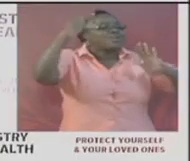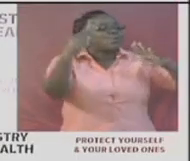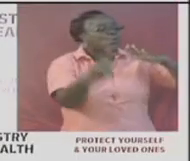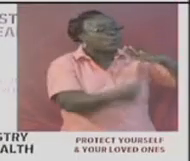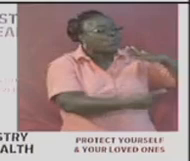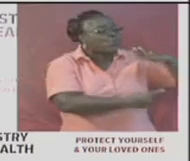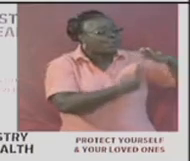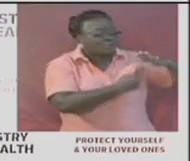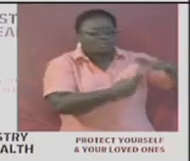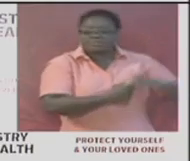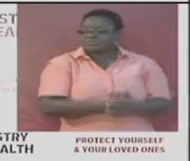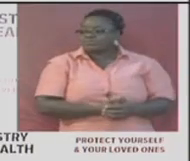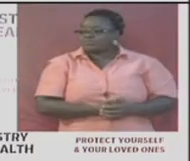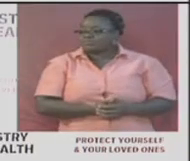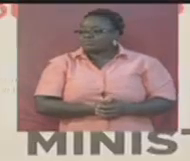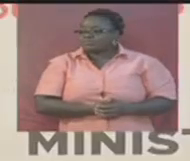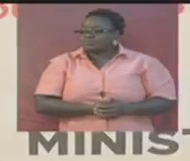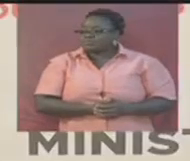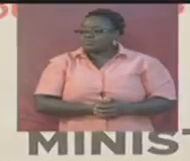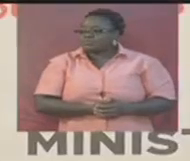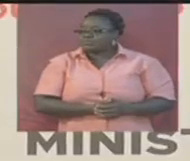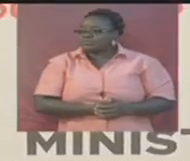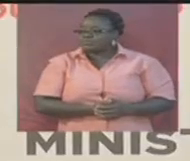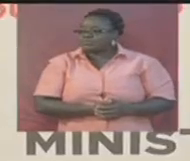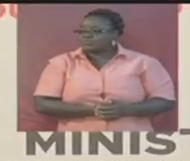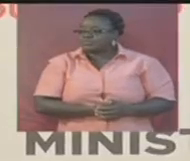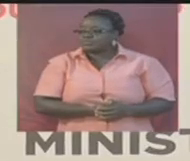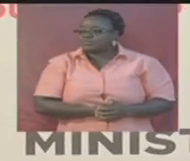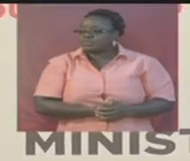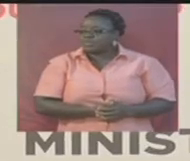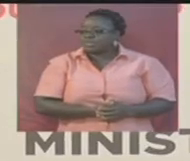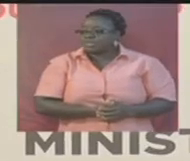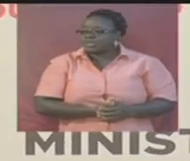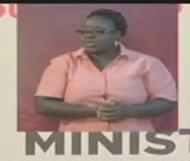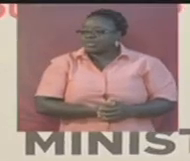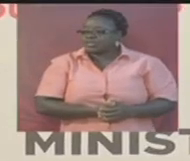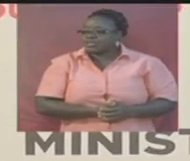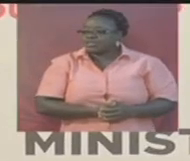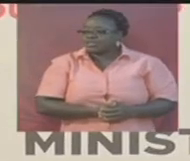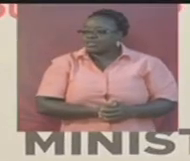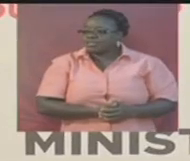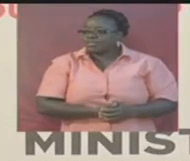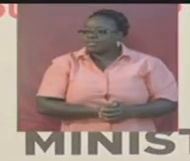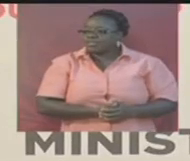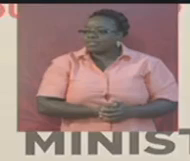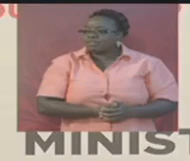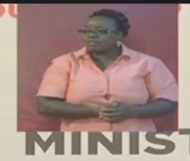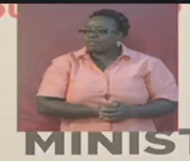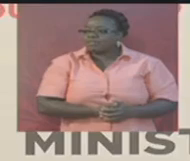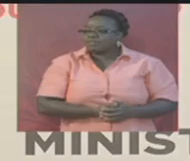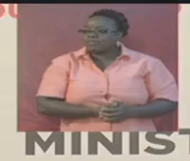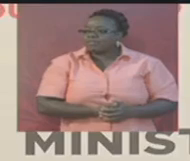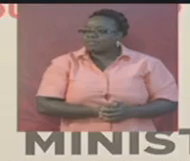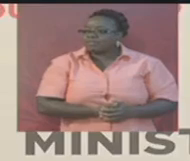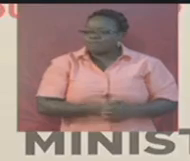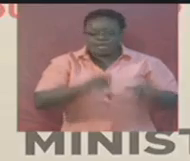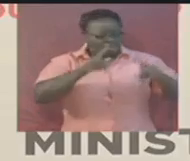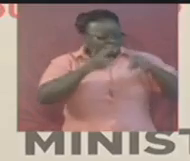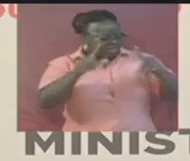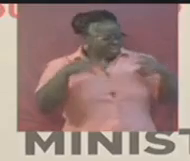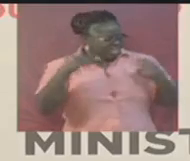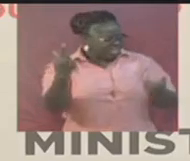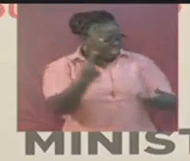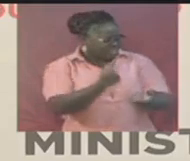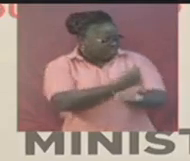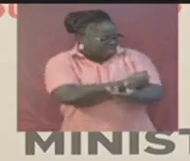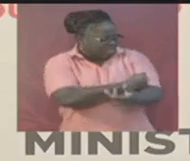antibody response from vaccination. But why would people still have to continue to follow all the new normal